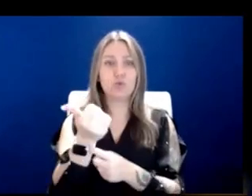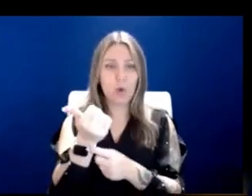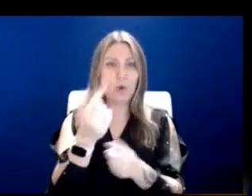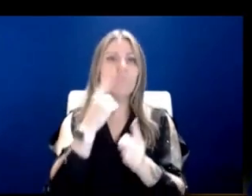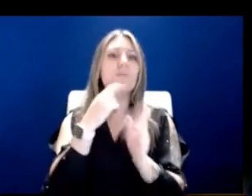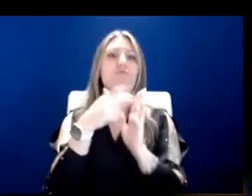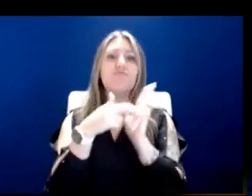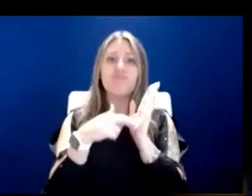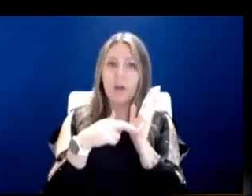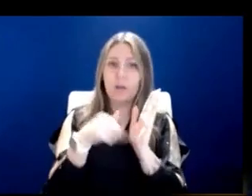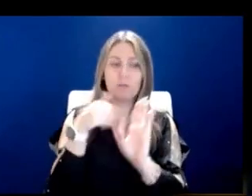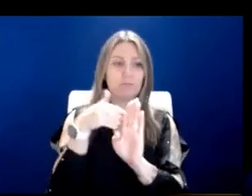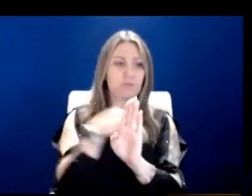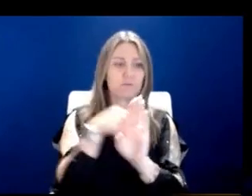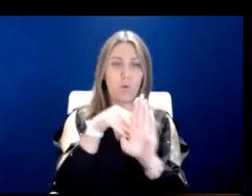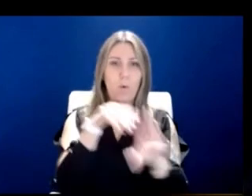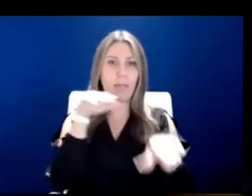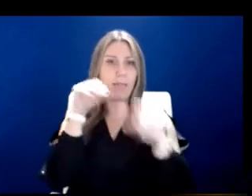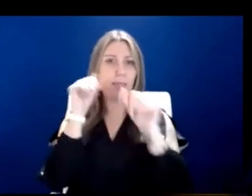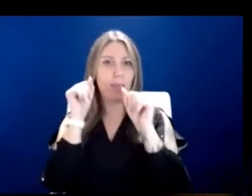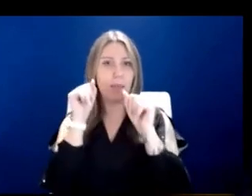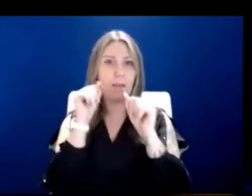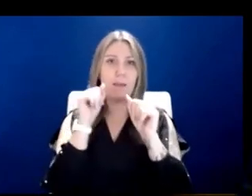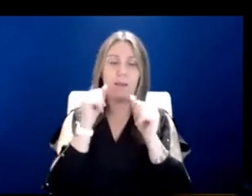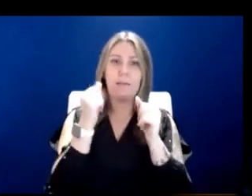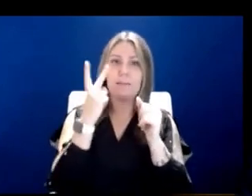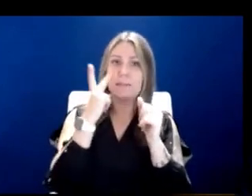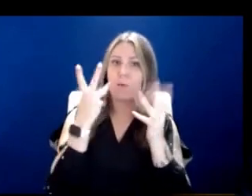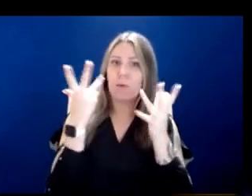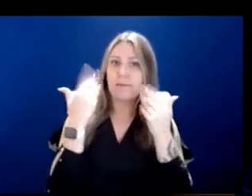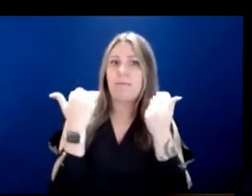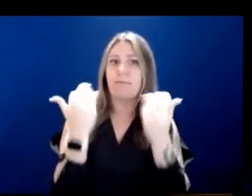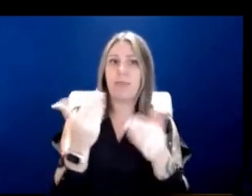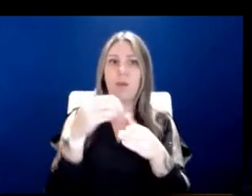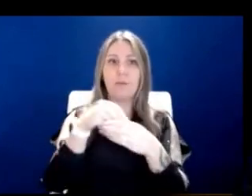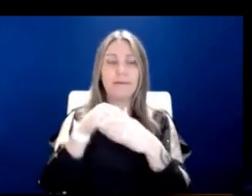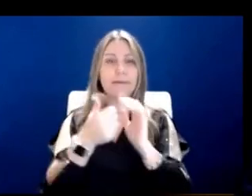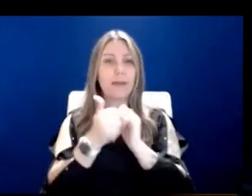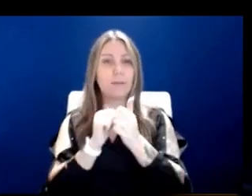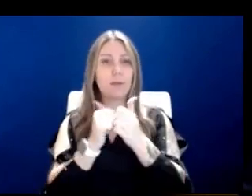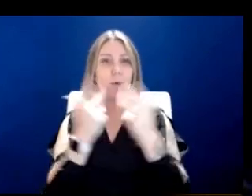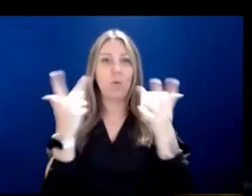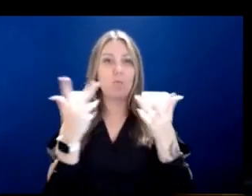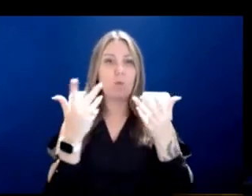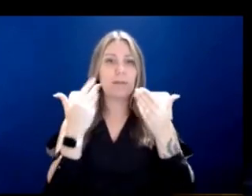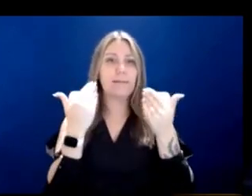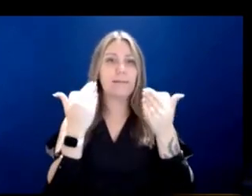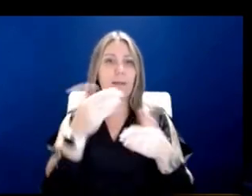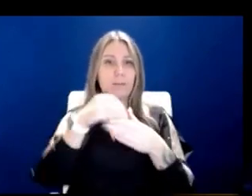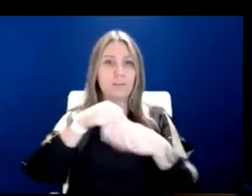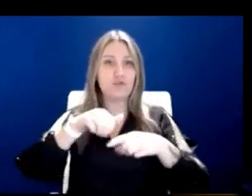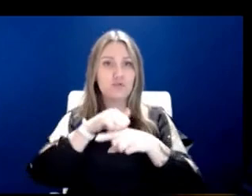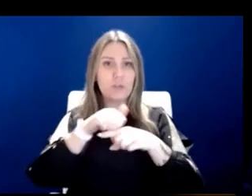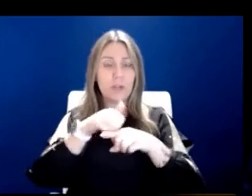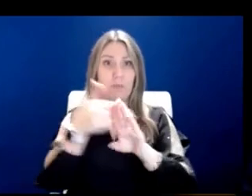what's allowed in competition, what's allowed in training, before even giving anything to an athlete.